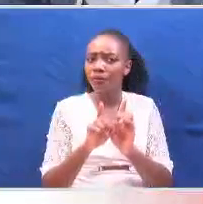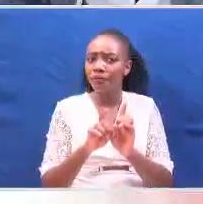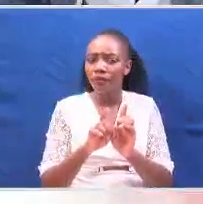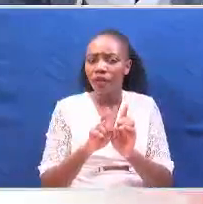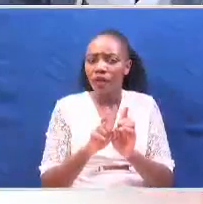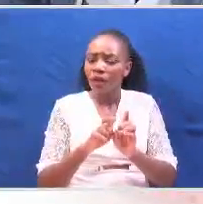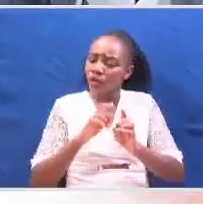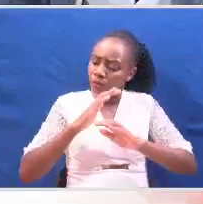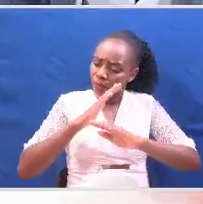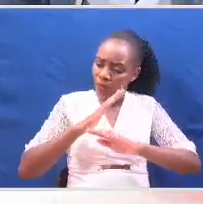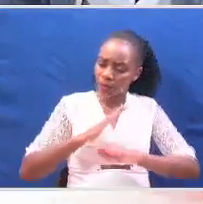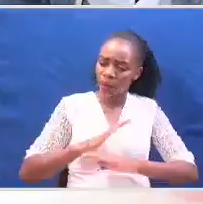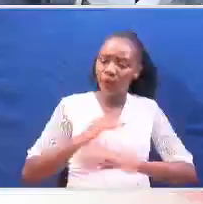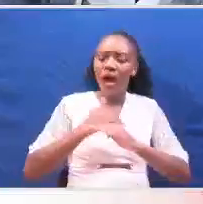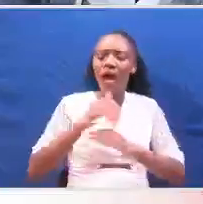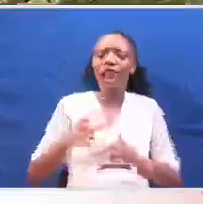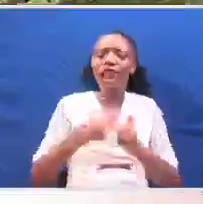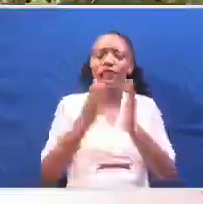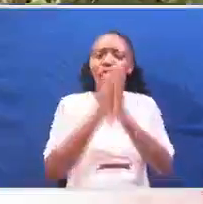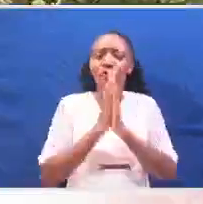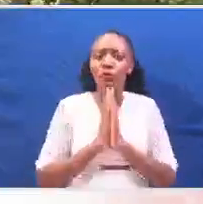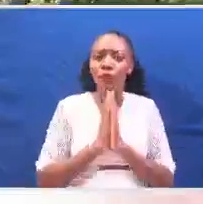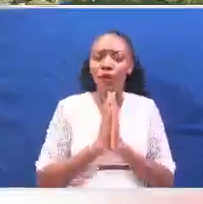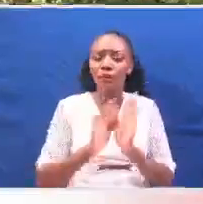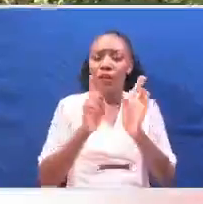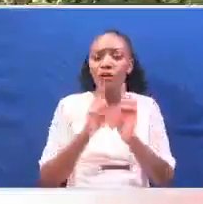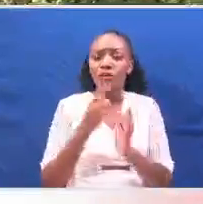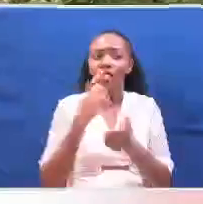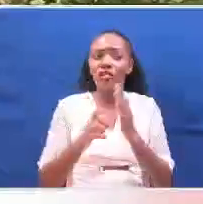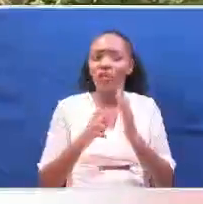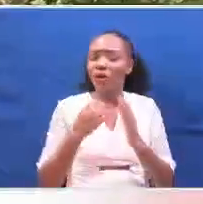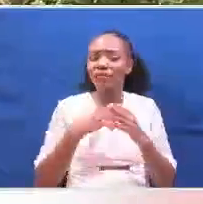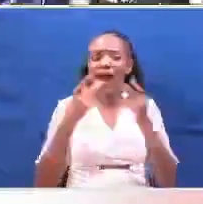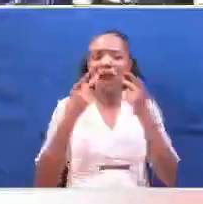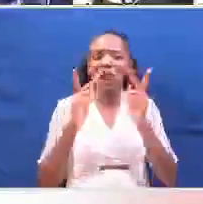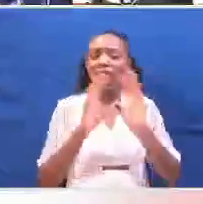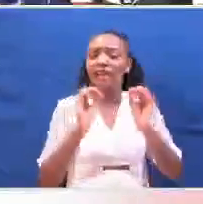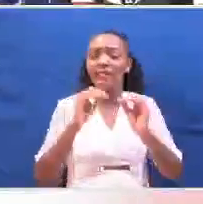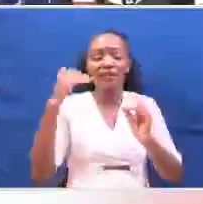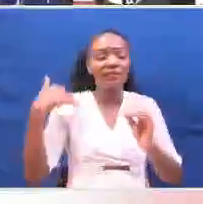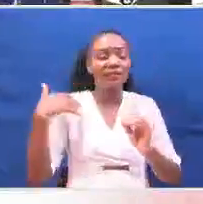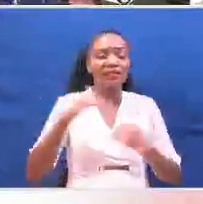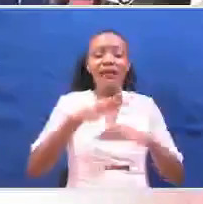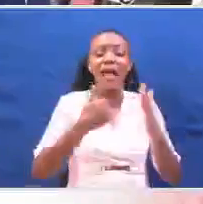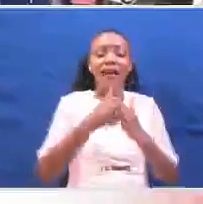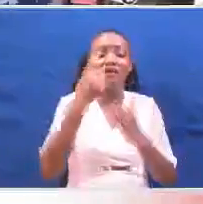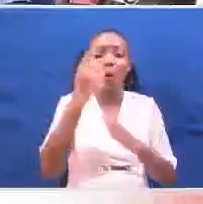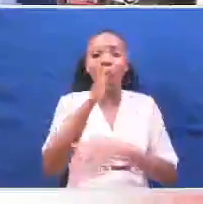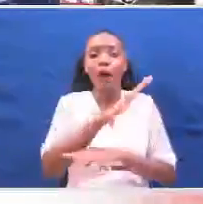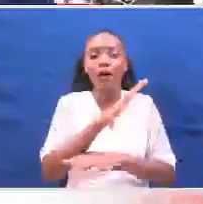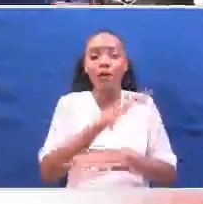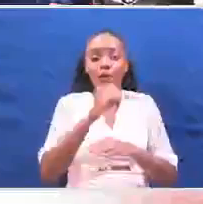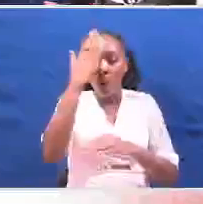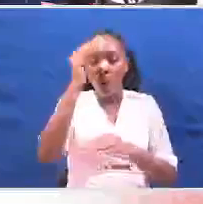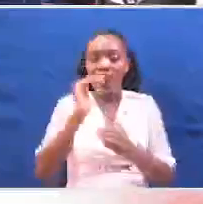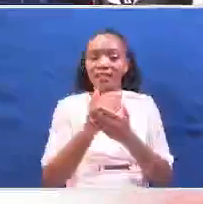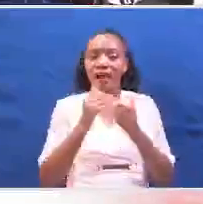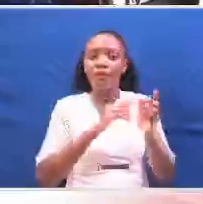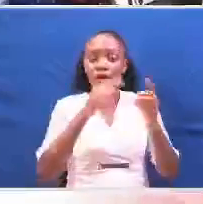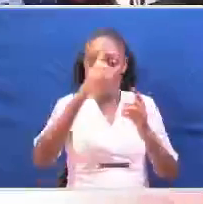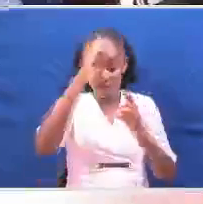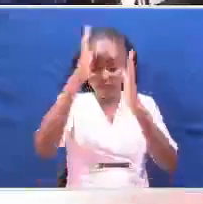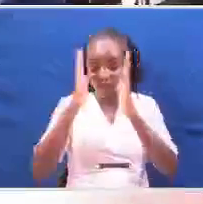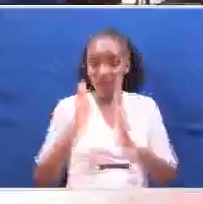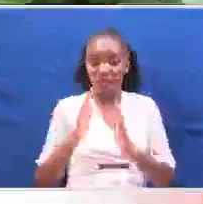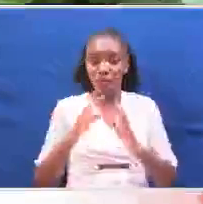the completion of the ritual, says he has not had any peace since returning home, as most villagers scream and run away